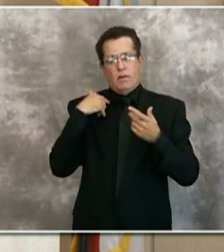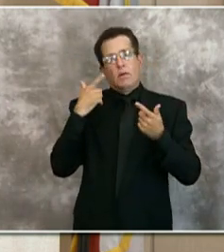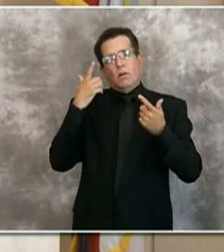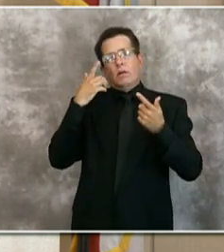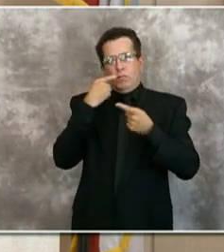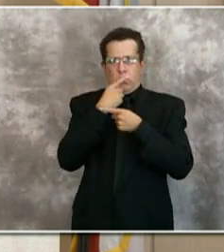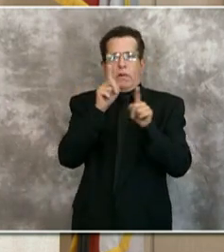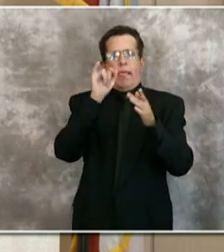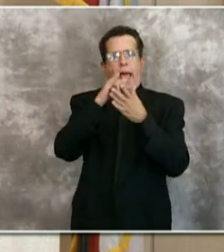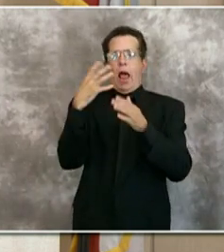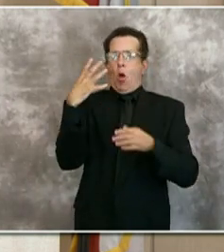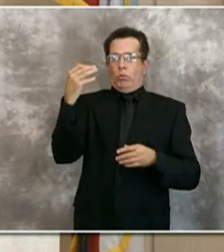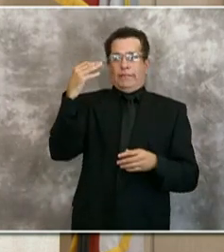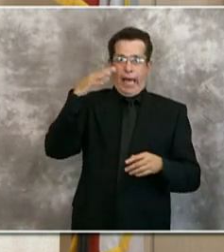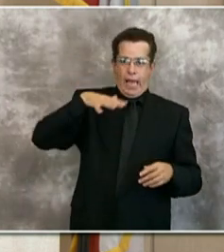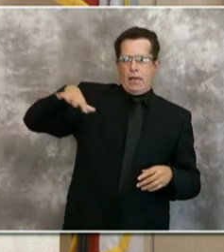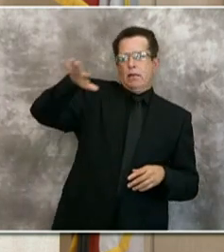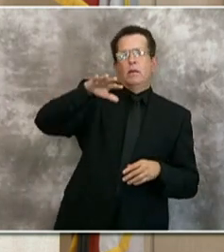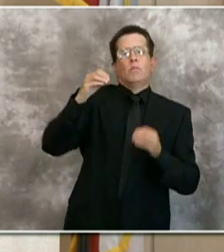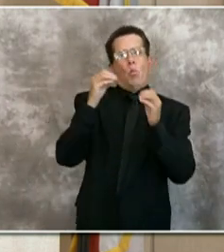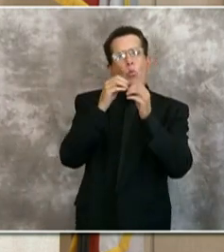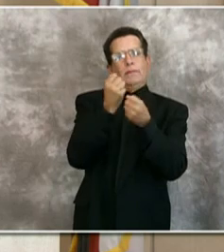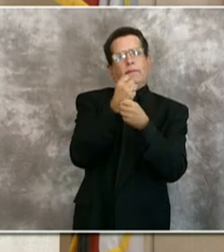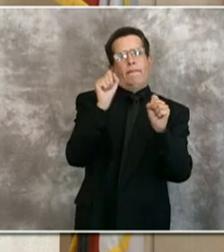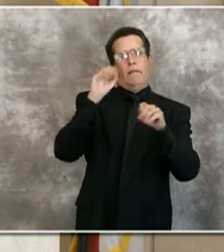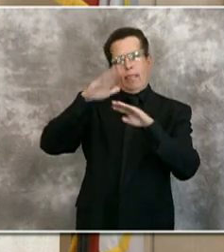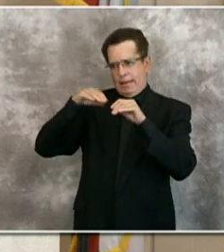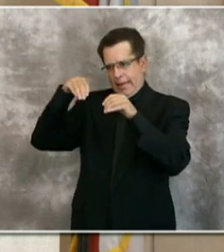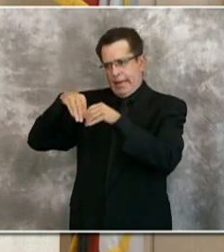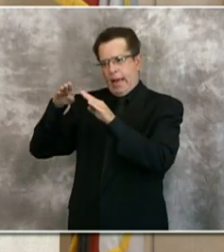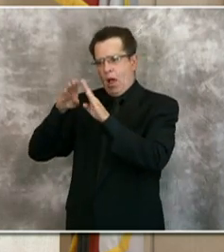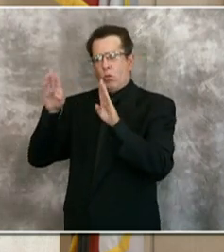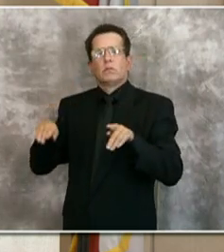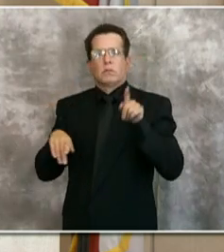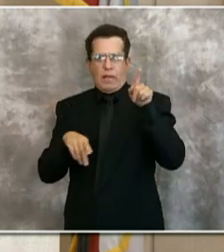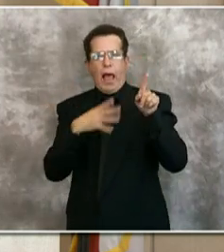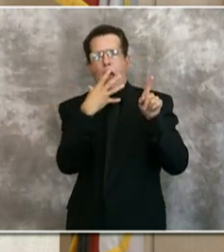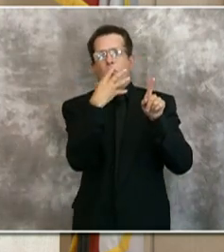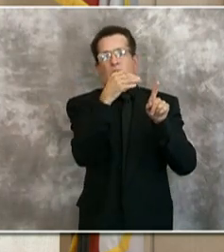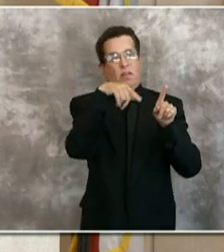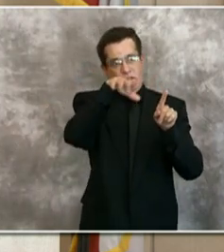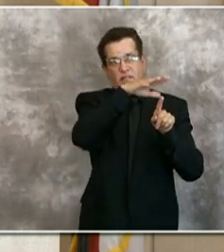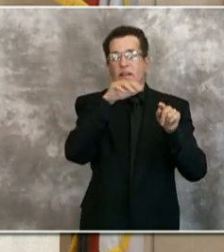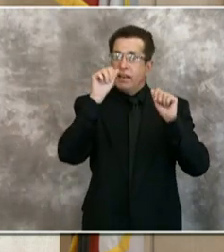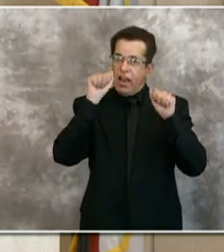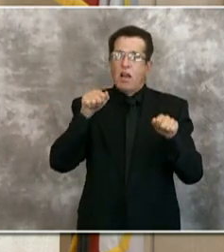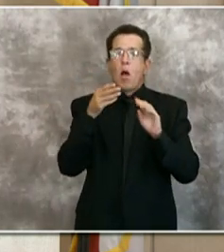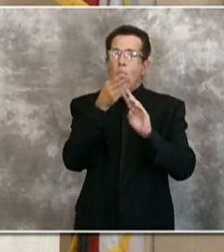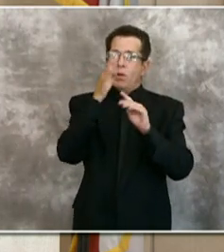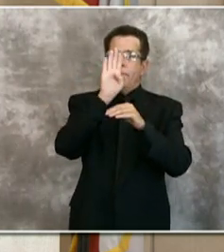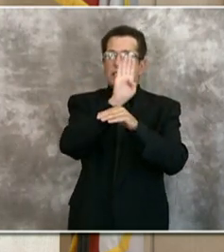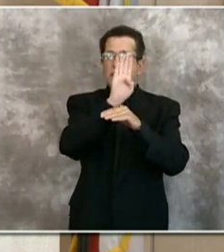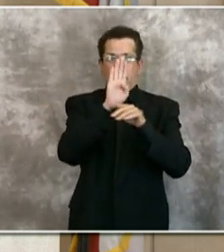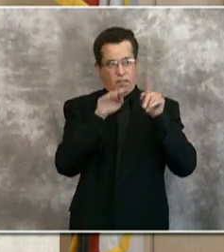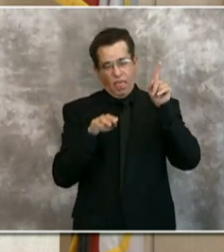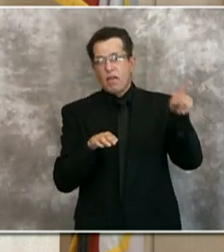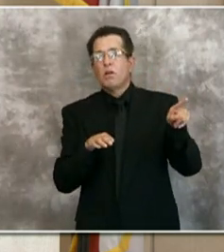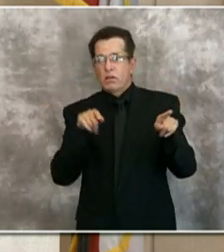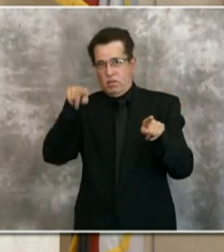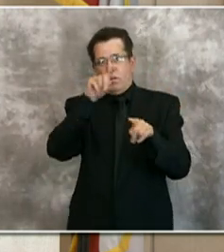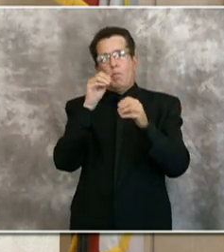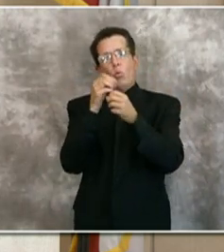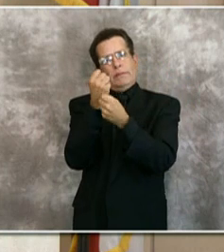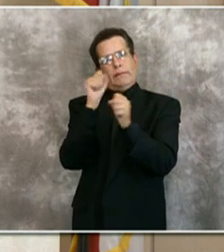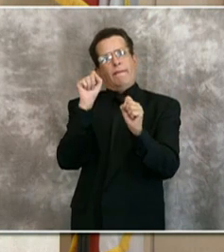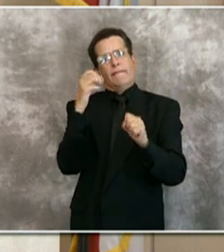safer and provide a better opportunity to allow businesses to continue to operate and the consumers to be in a safer environment. And so I